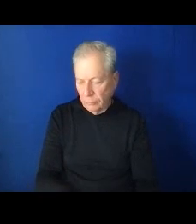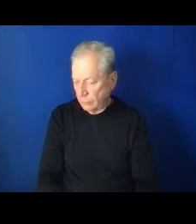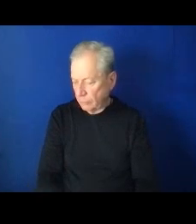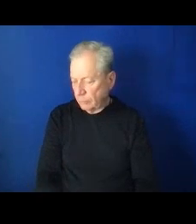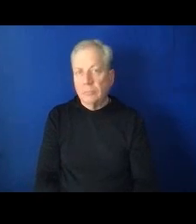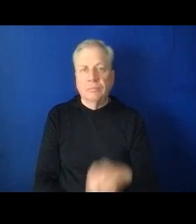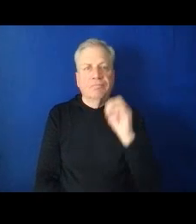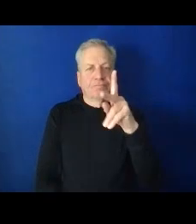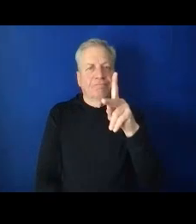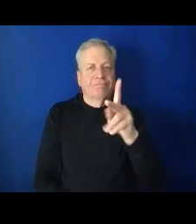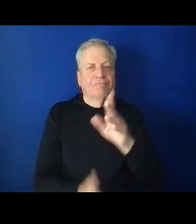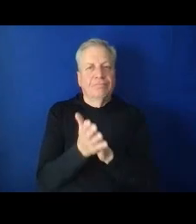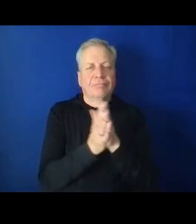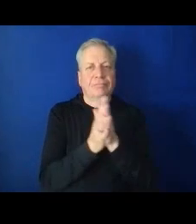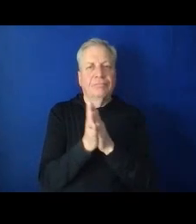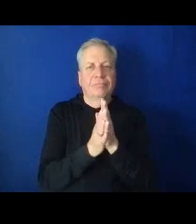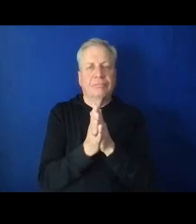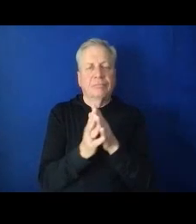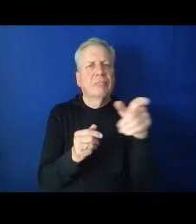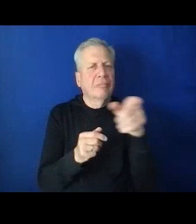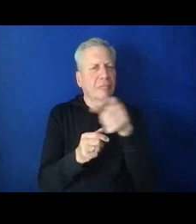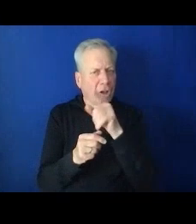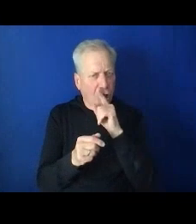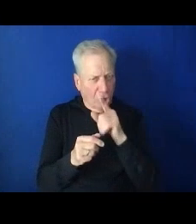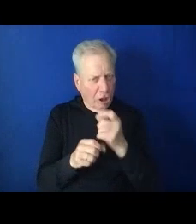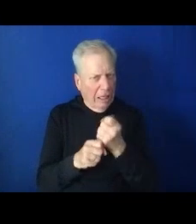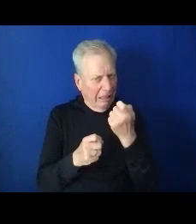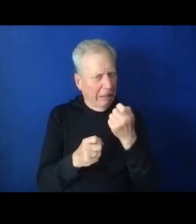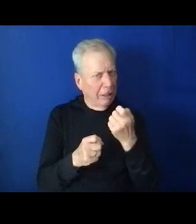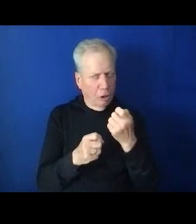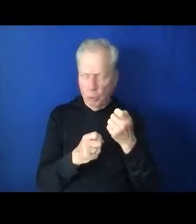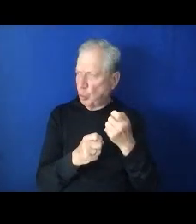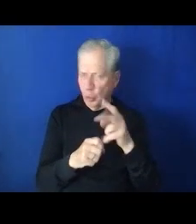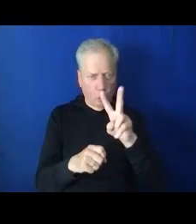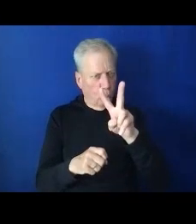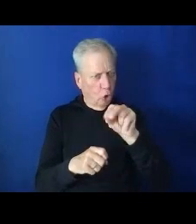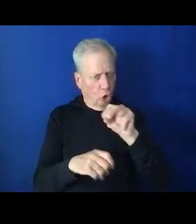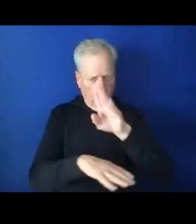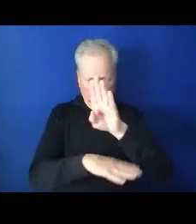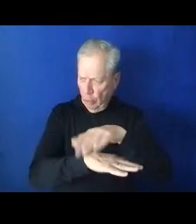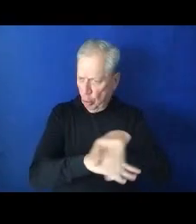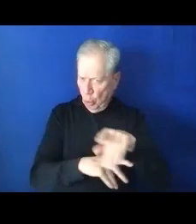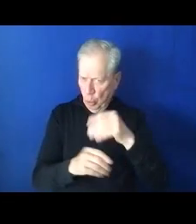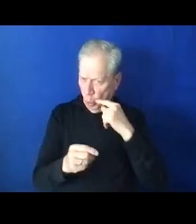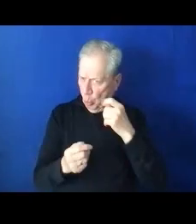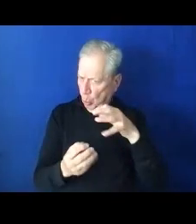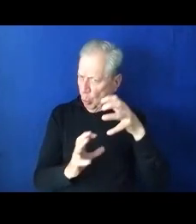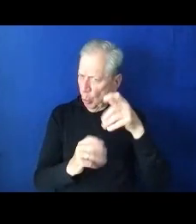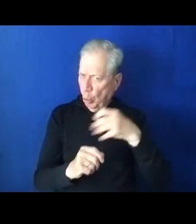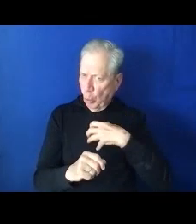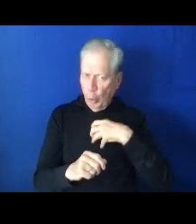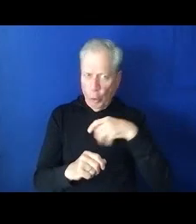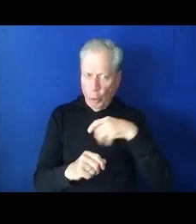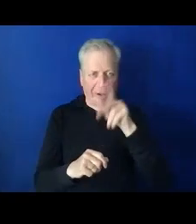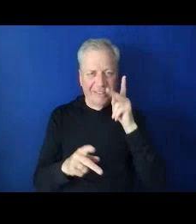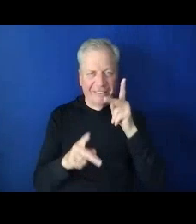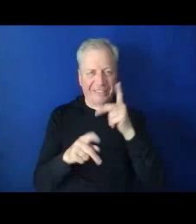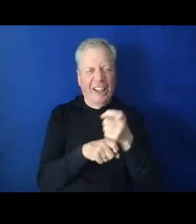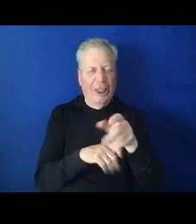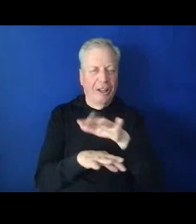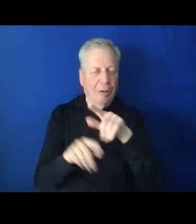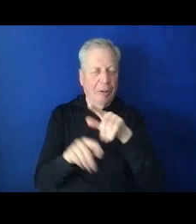All right. You guys are getting rowdy for 2:30 in the afternoon in the hottest place in Old Faithful right now.